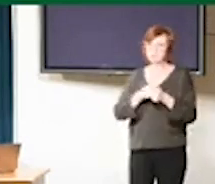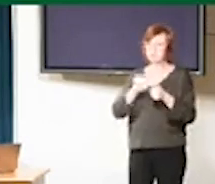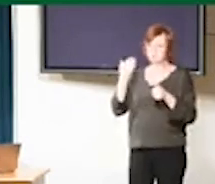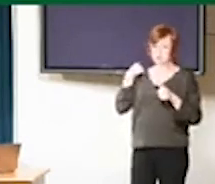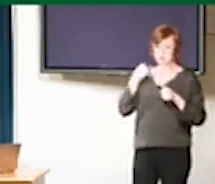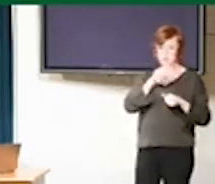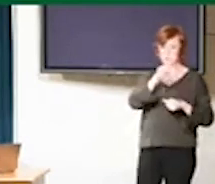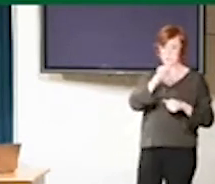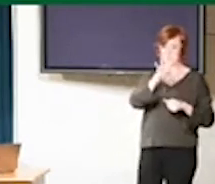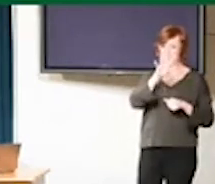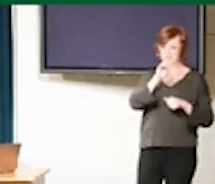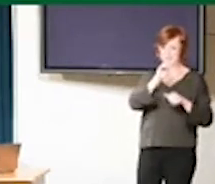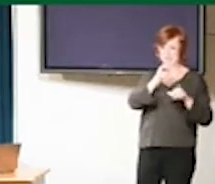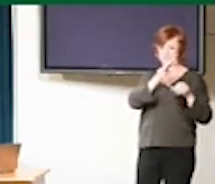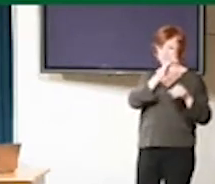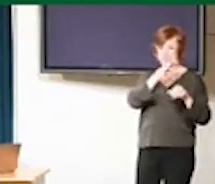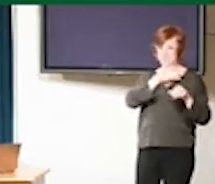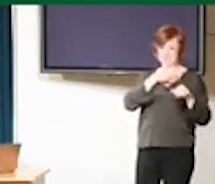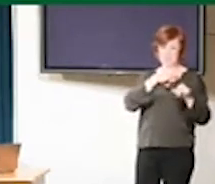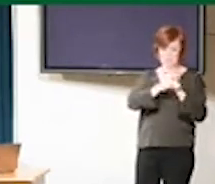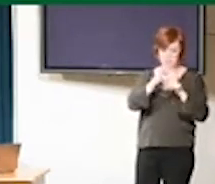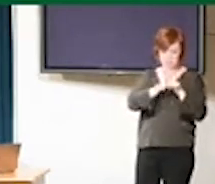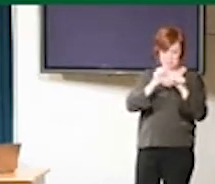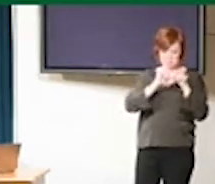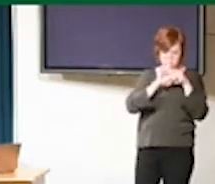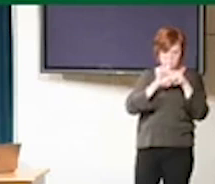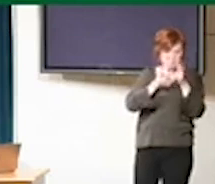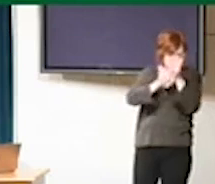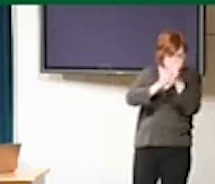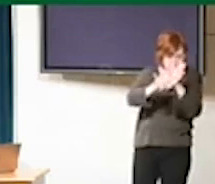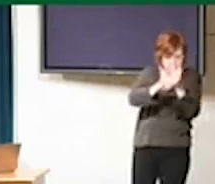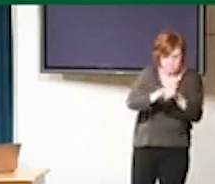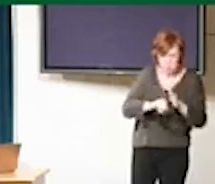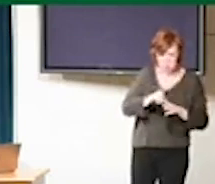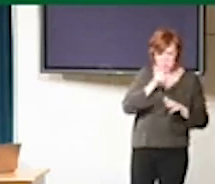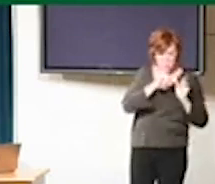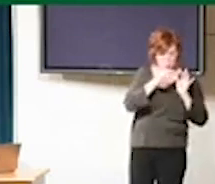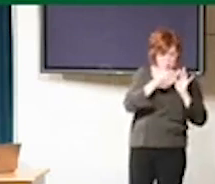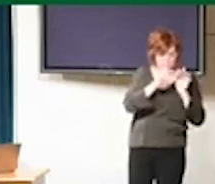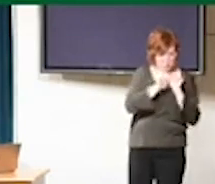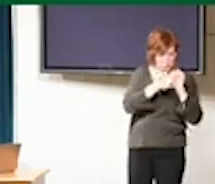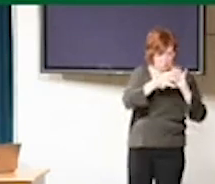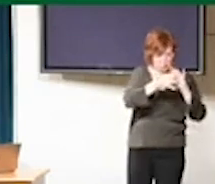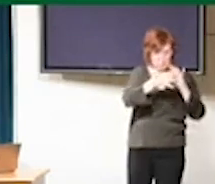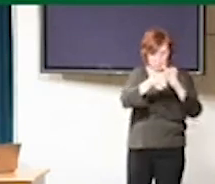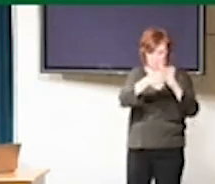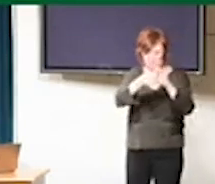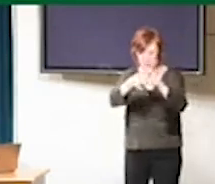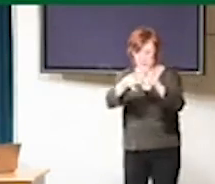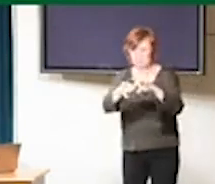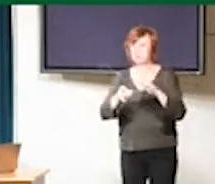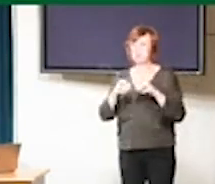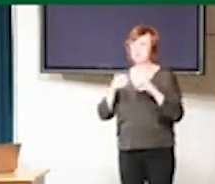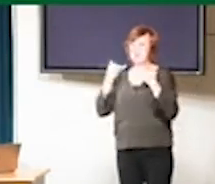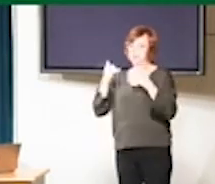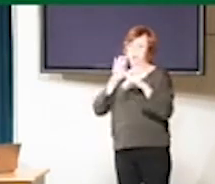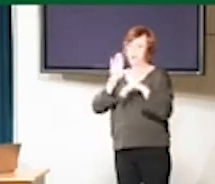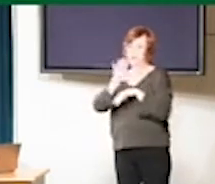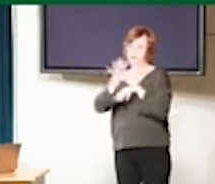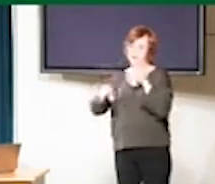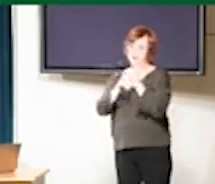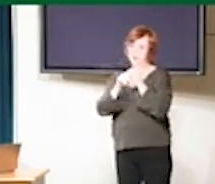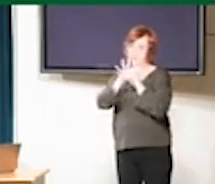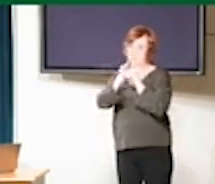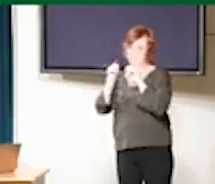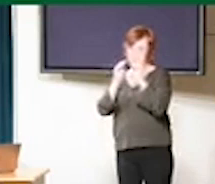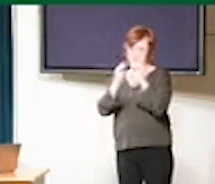the coming days, we will be reassigning an additional 50 more Ministry of Health employees as well as other Government of Saskatchewan staff